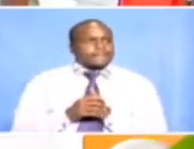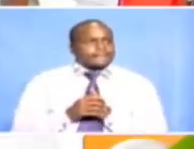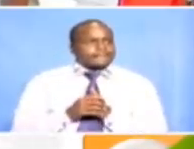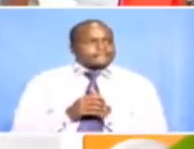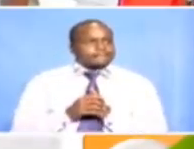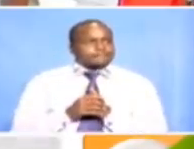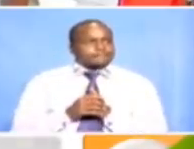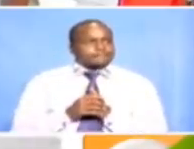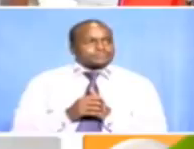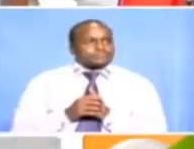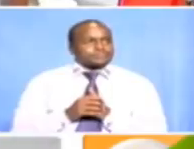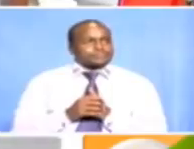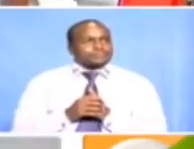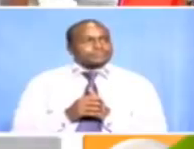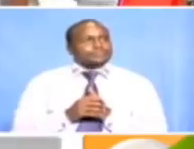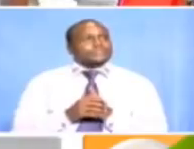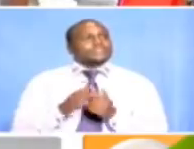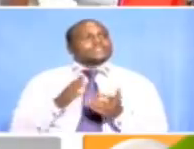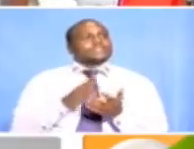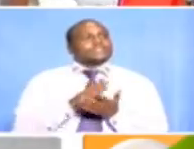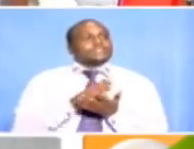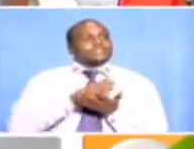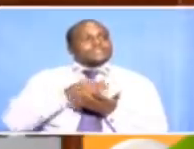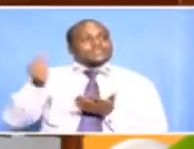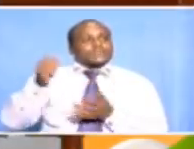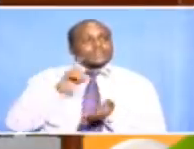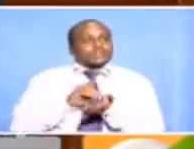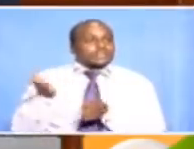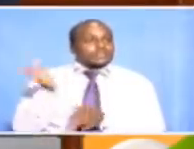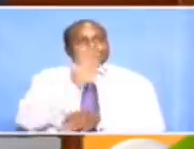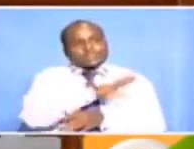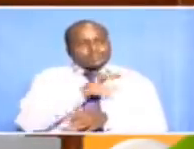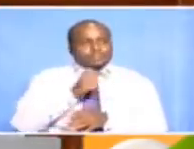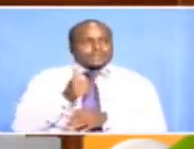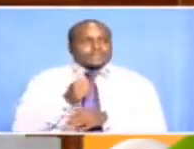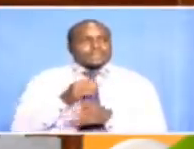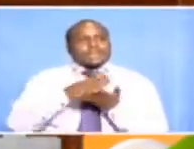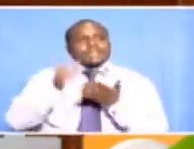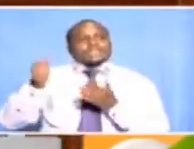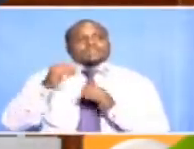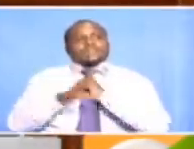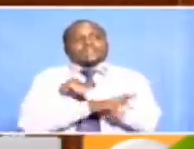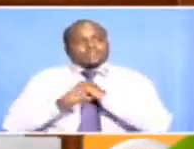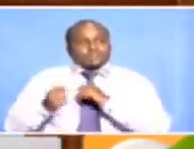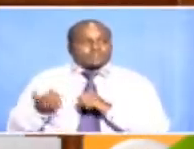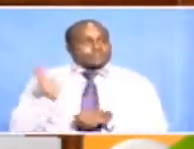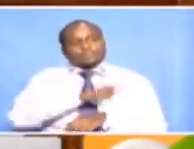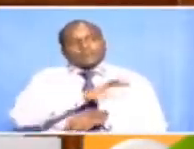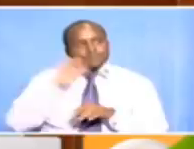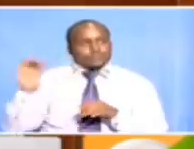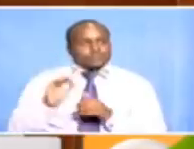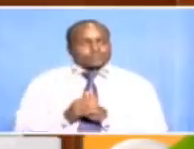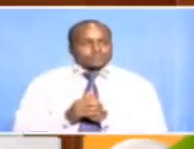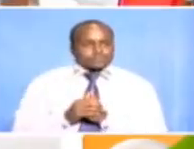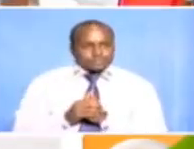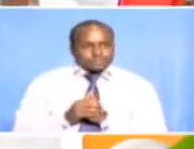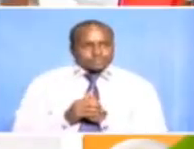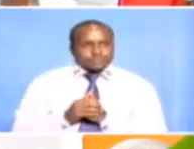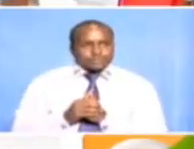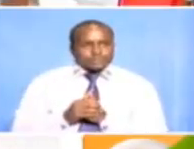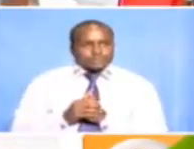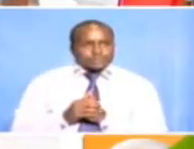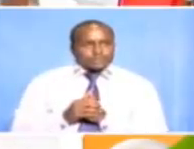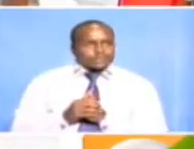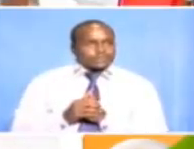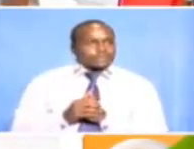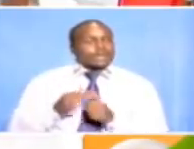in style. The suspended doctors are not coming back. The suspended thieves, I'll not reinstate them. So this leadership style and of yours, I'm doing